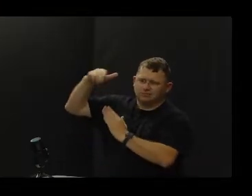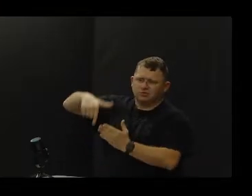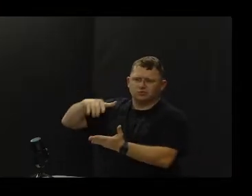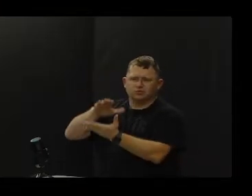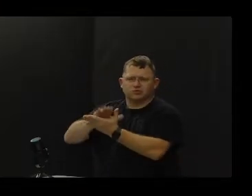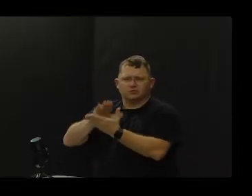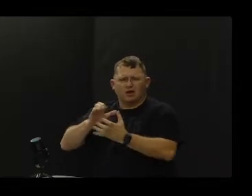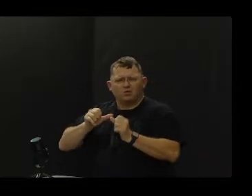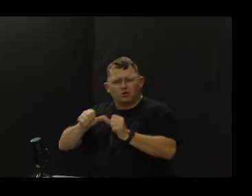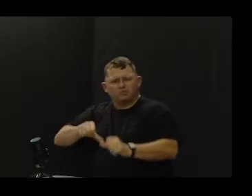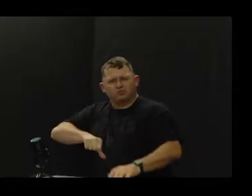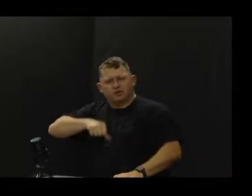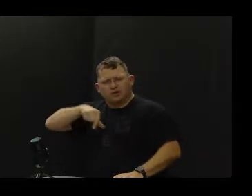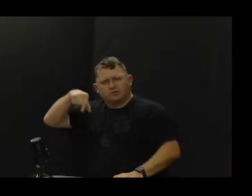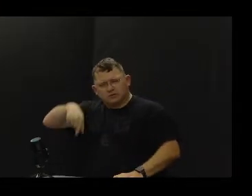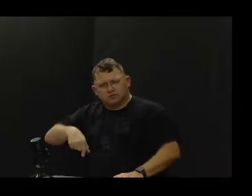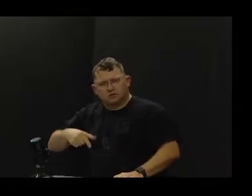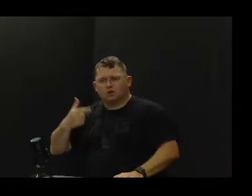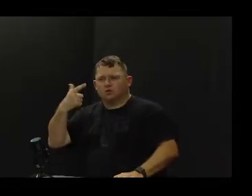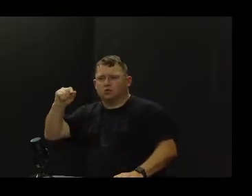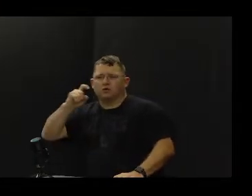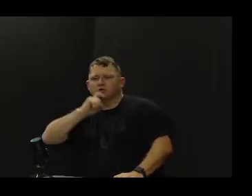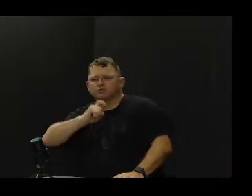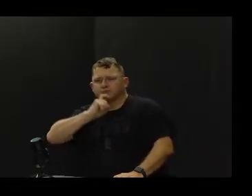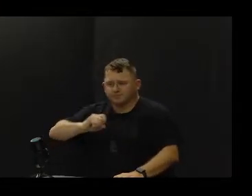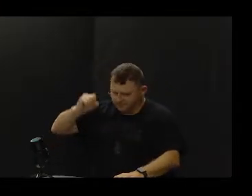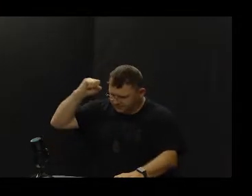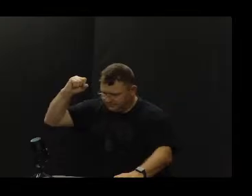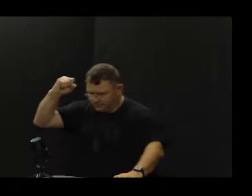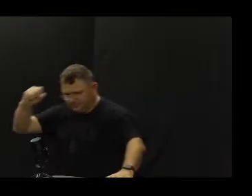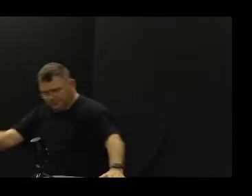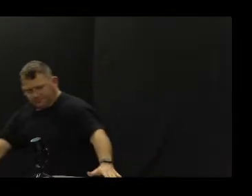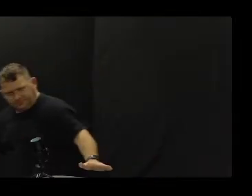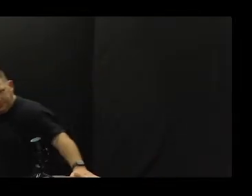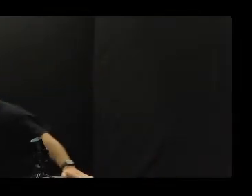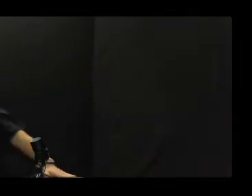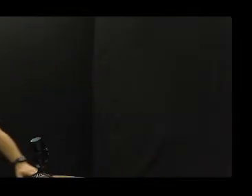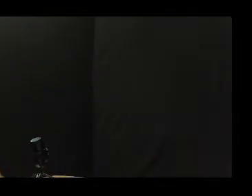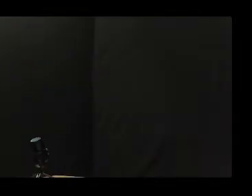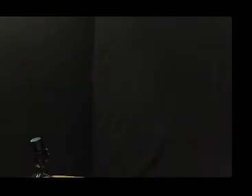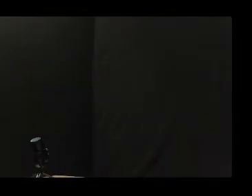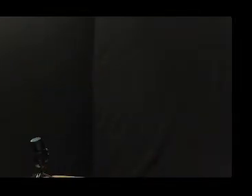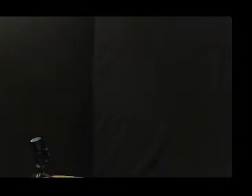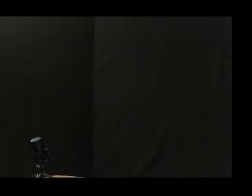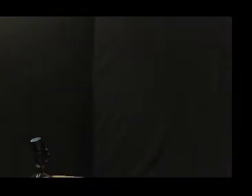there and see that our deaf students can be top performer students. Go Colonels.